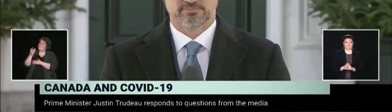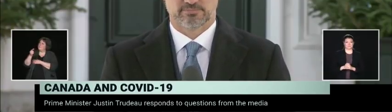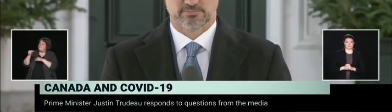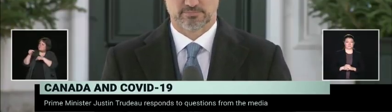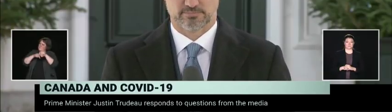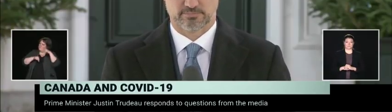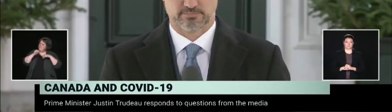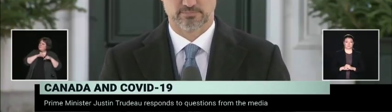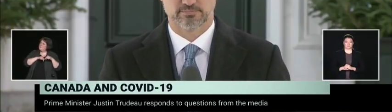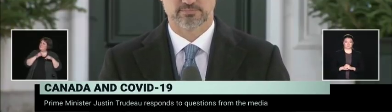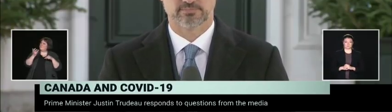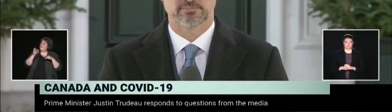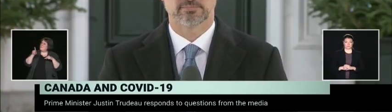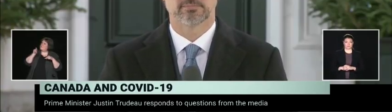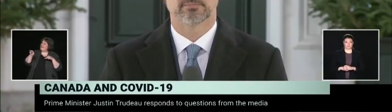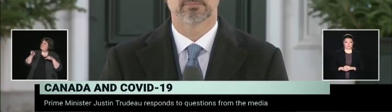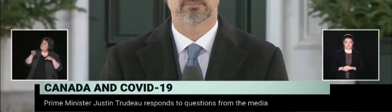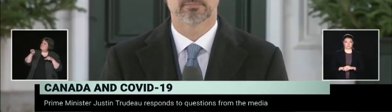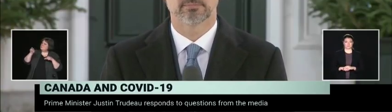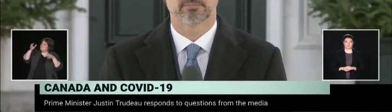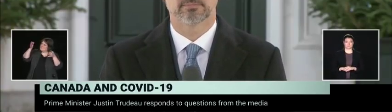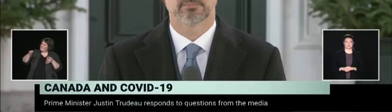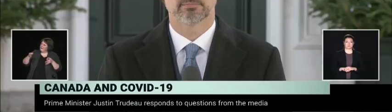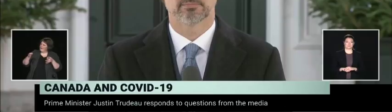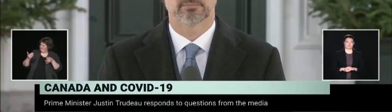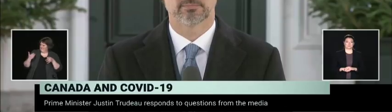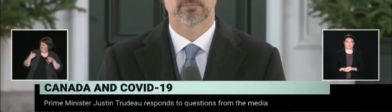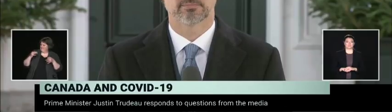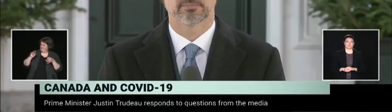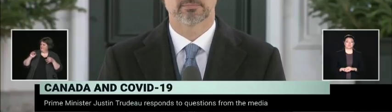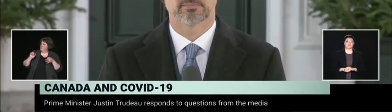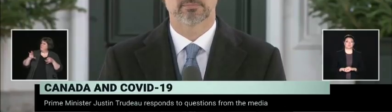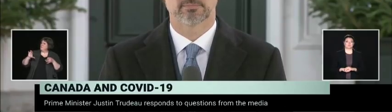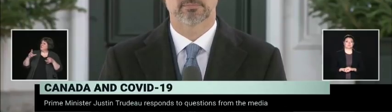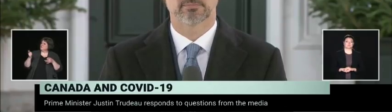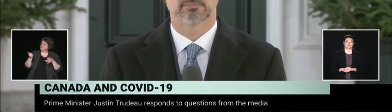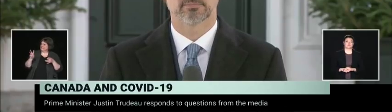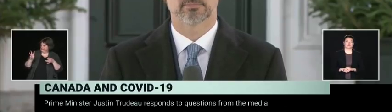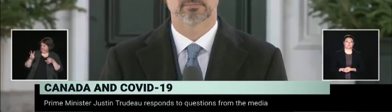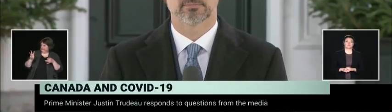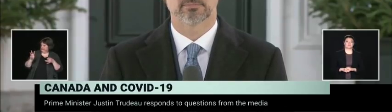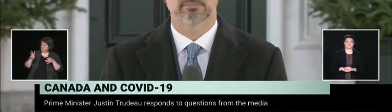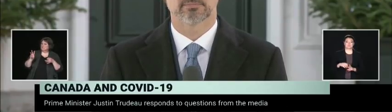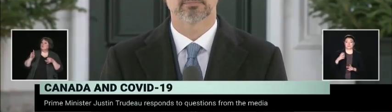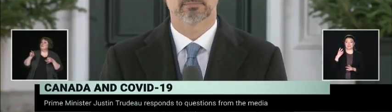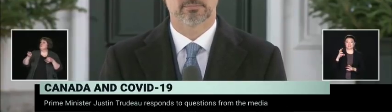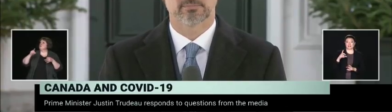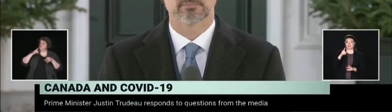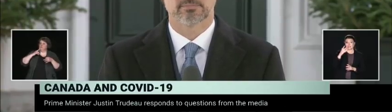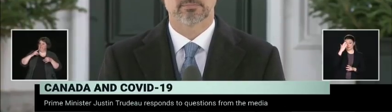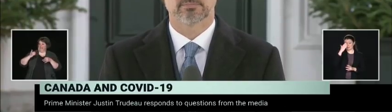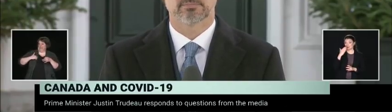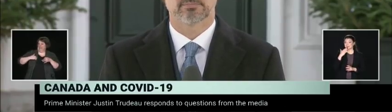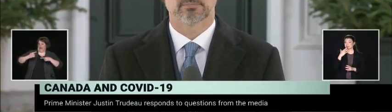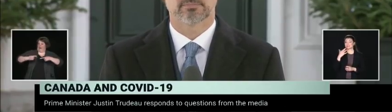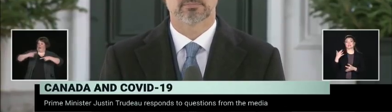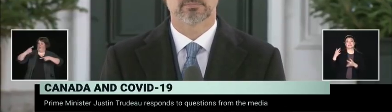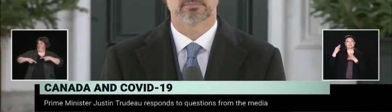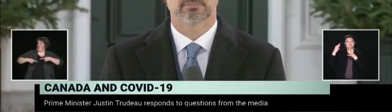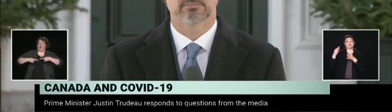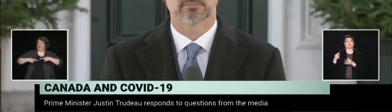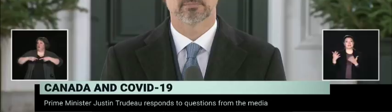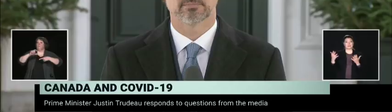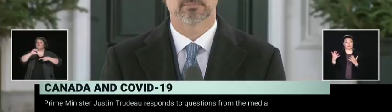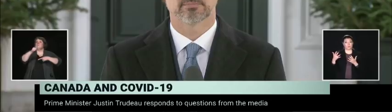you about your decision on March 16th to close the border to foreign nationals. The health minister had